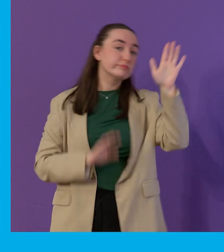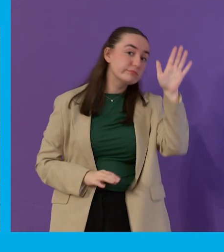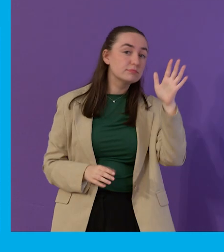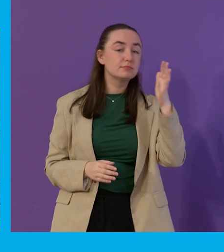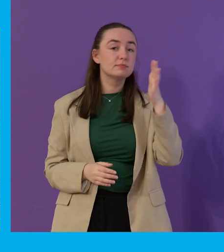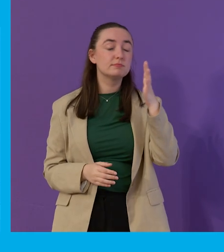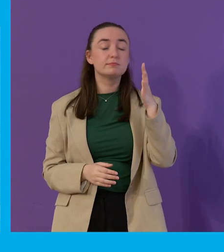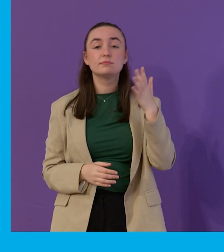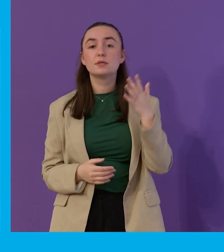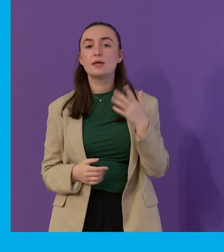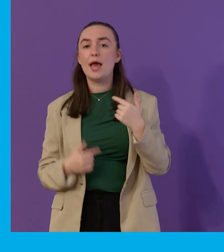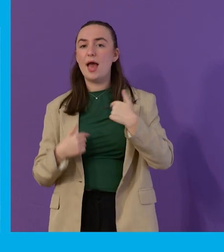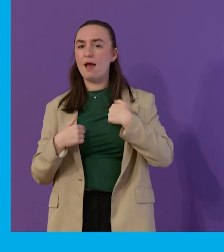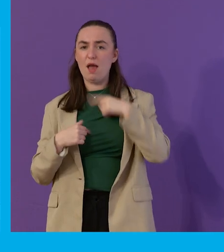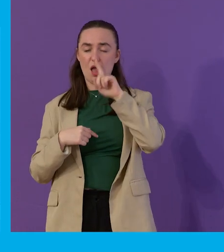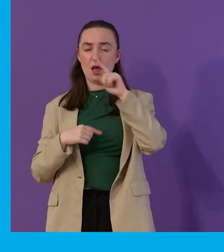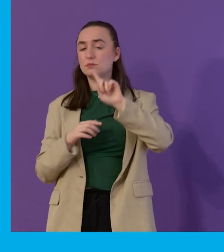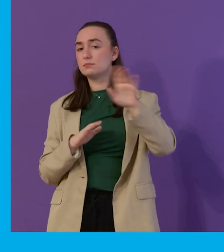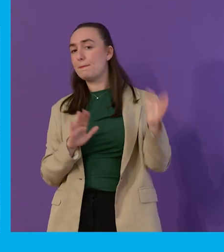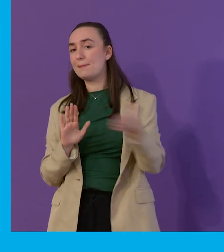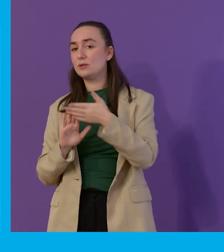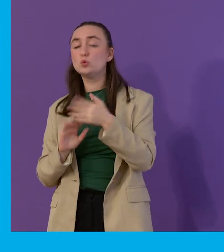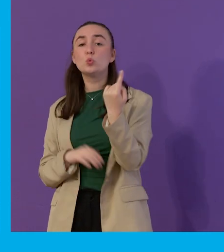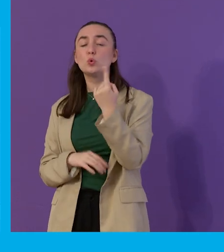could just come back to Donna.